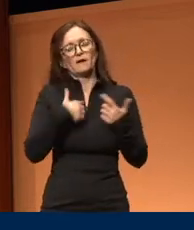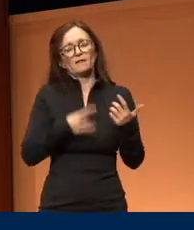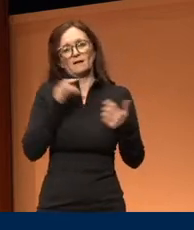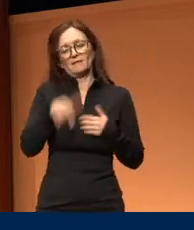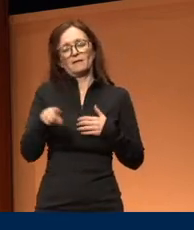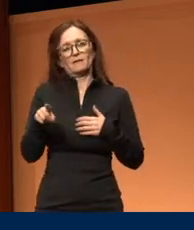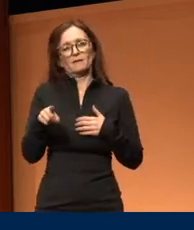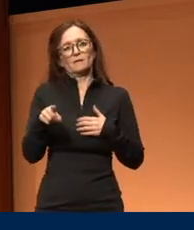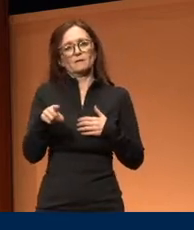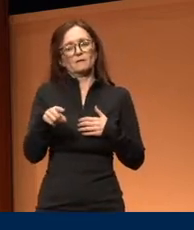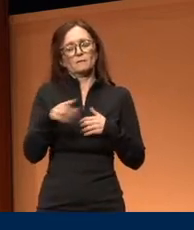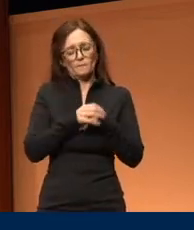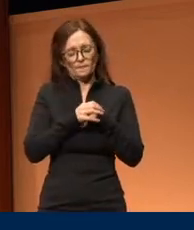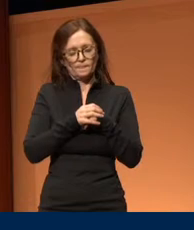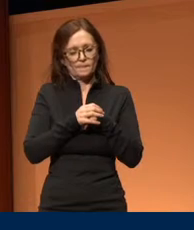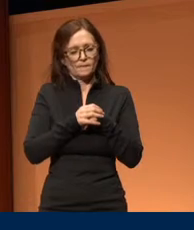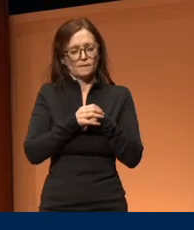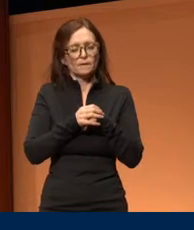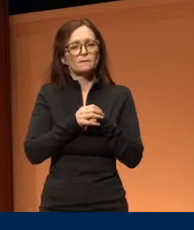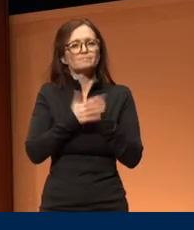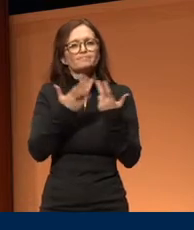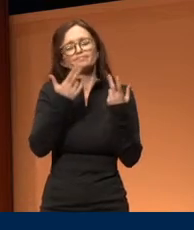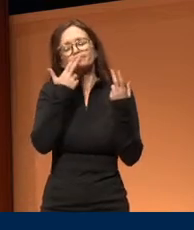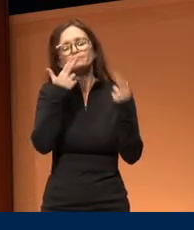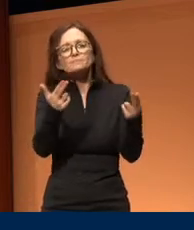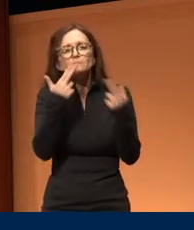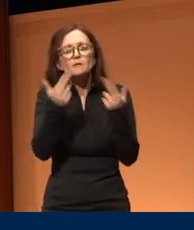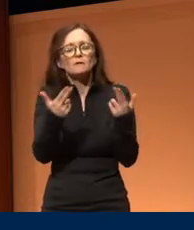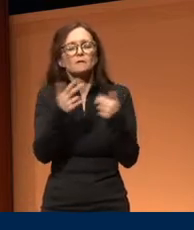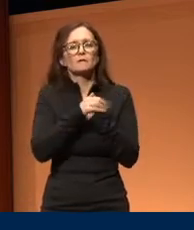the lotocratic alternative, if you want, is that